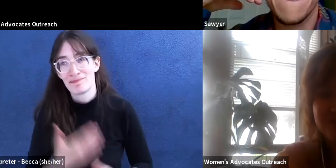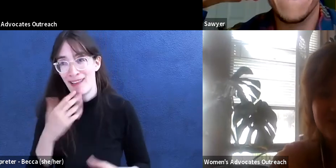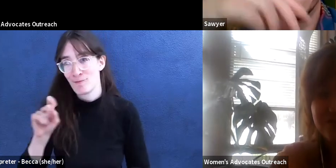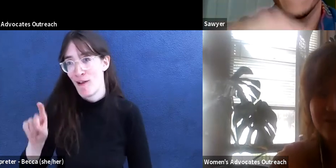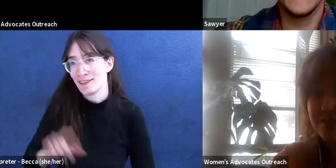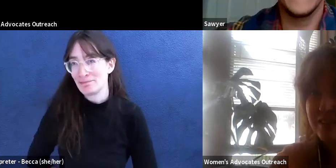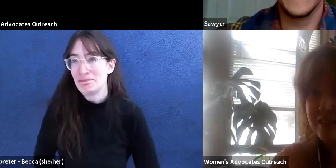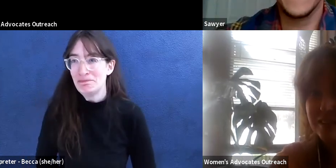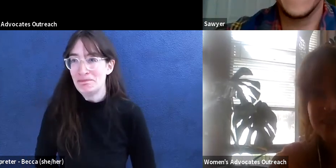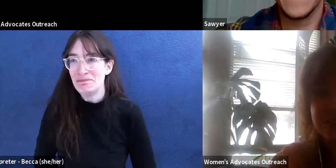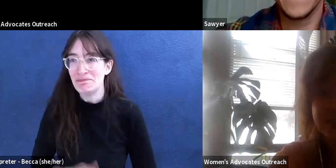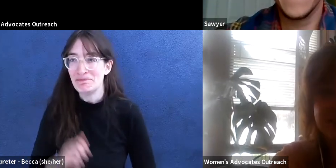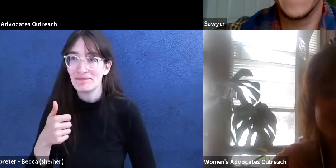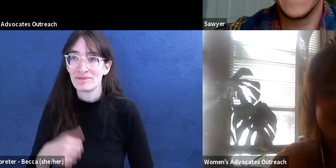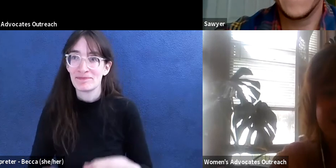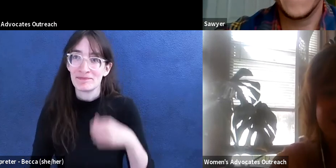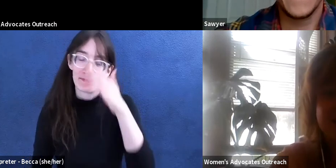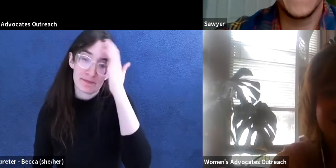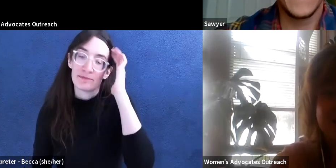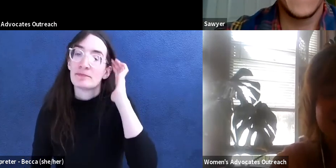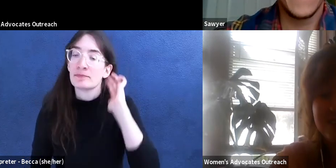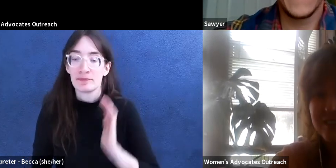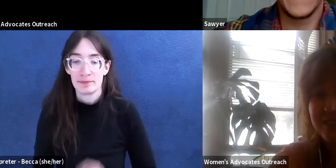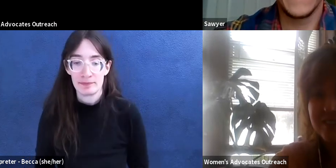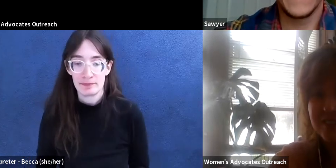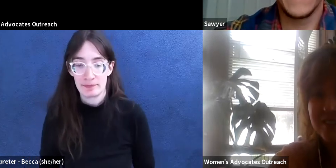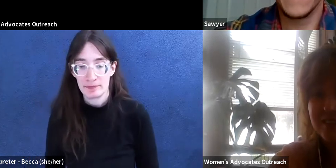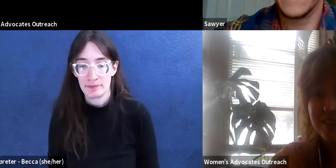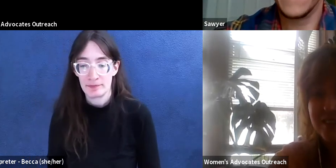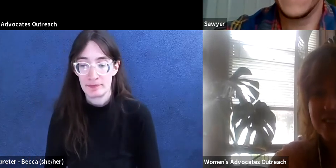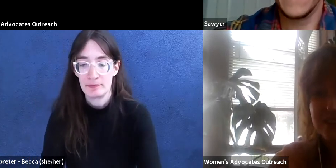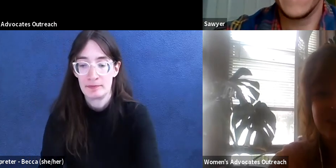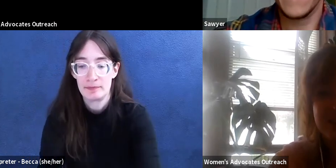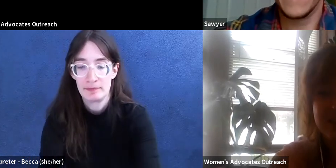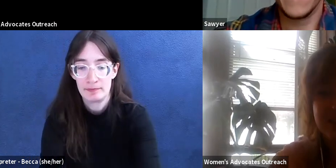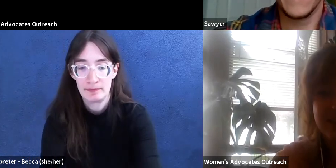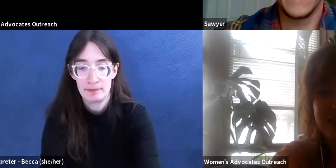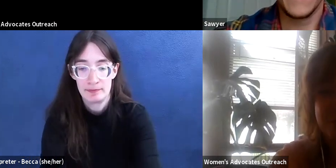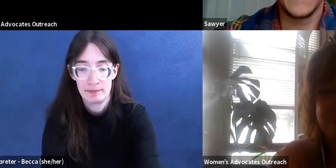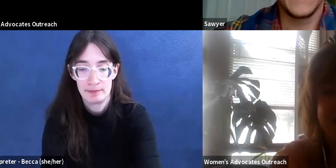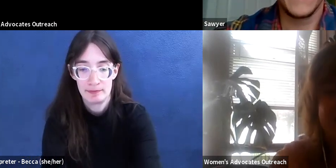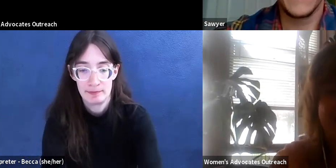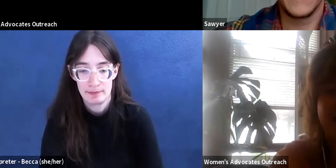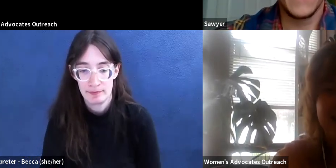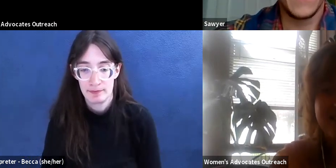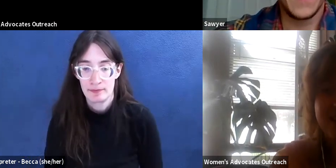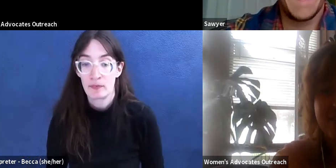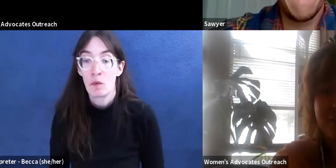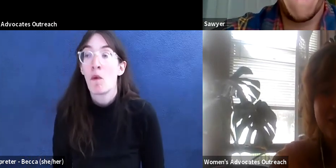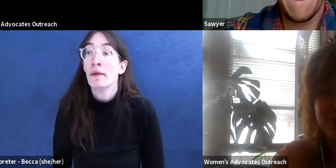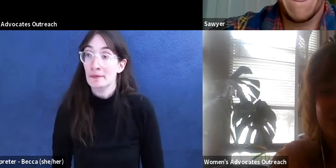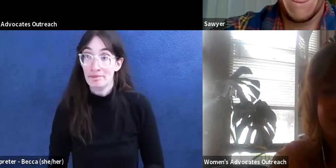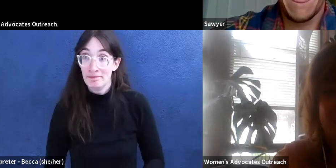mad, that could be a conversation starter if you wanted to take it in that